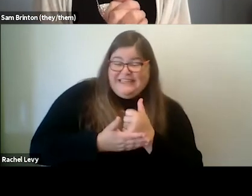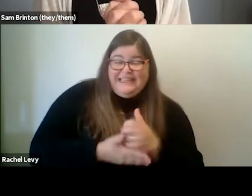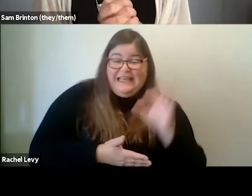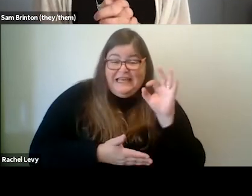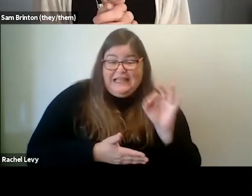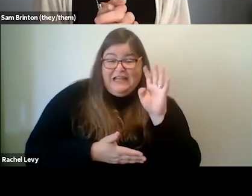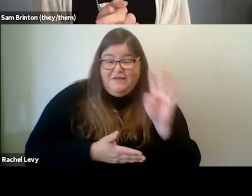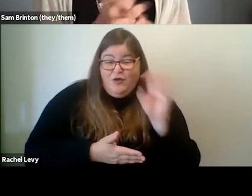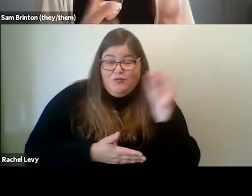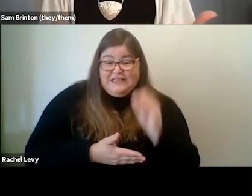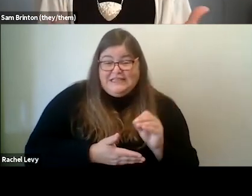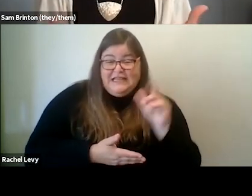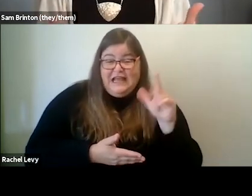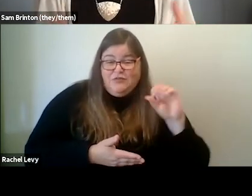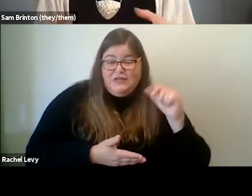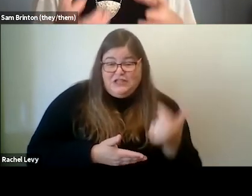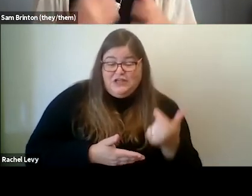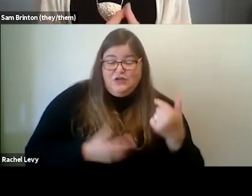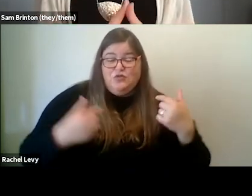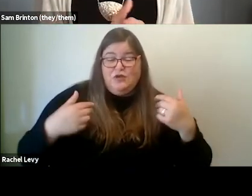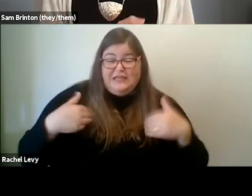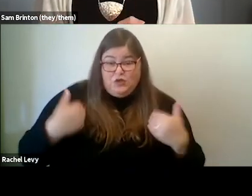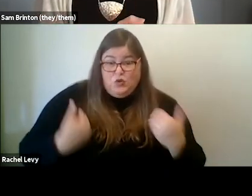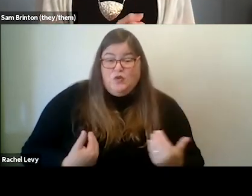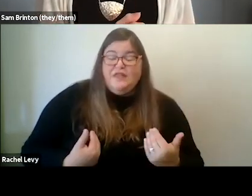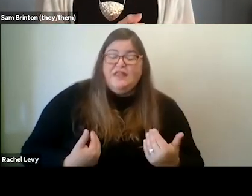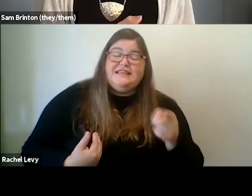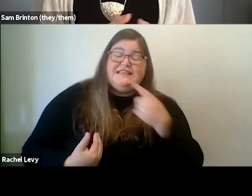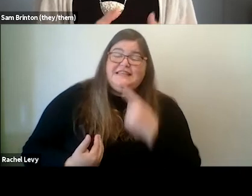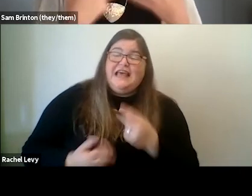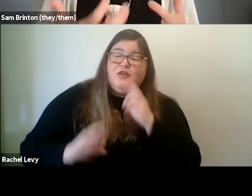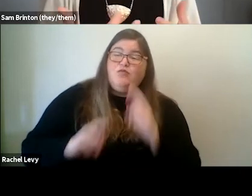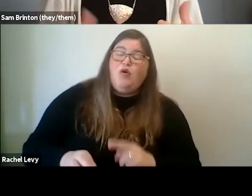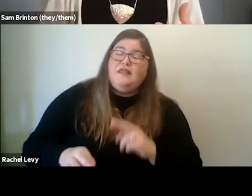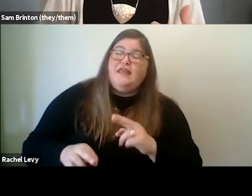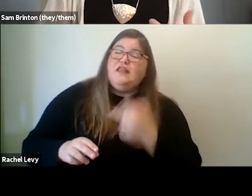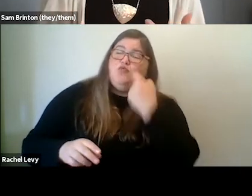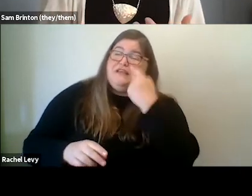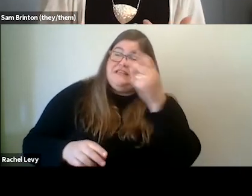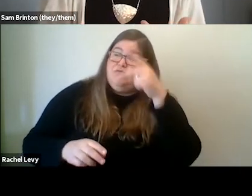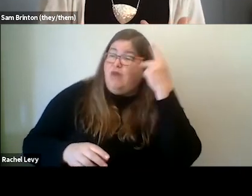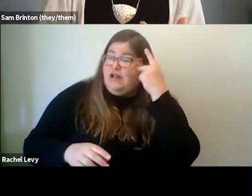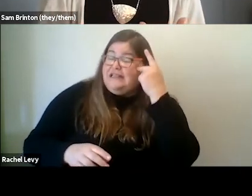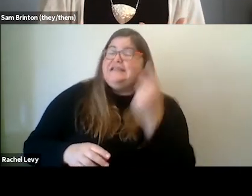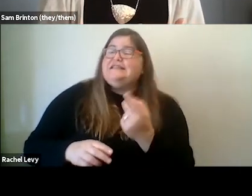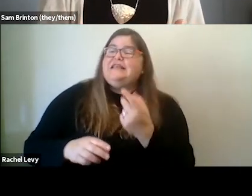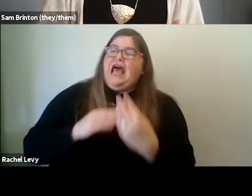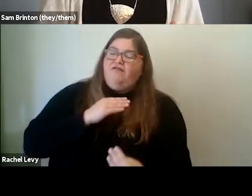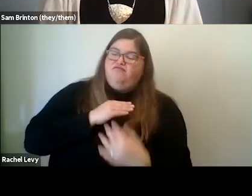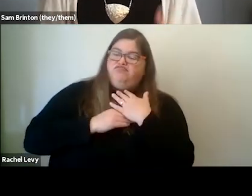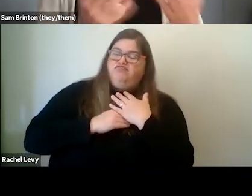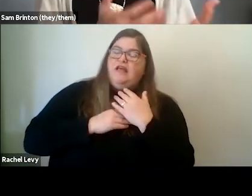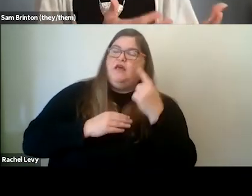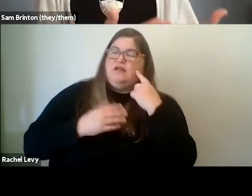94% of LGBTQ youth said that recent politics has negatively impacted their mental health. But what we're here to talk about today is actually a big political